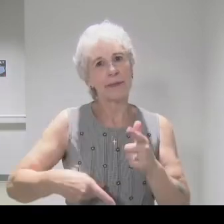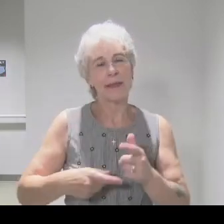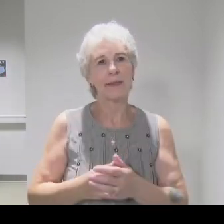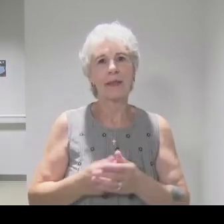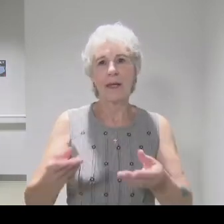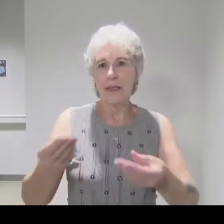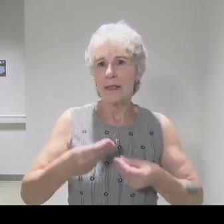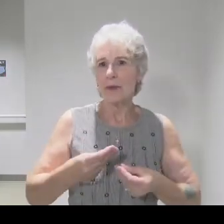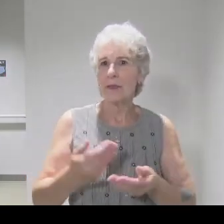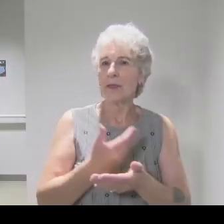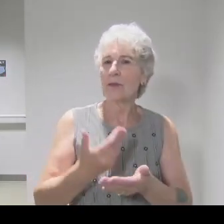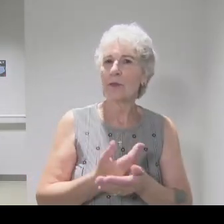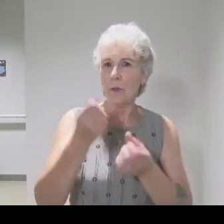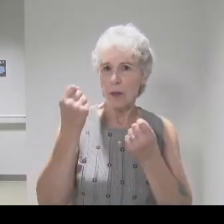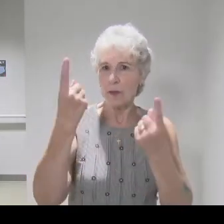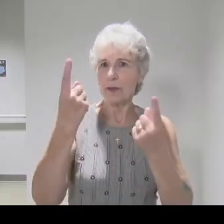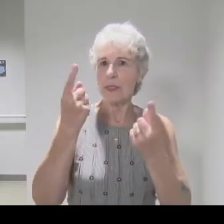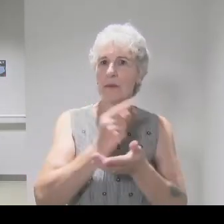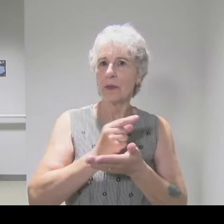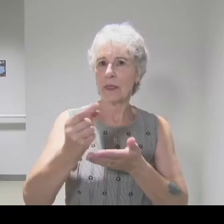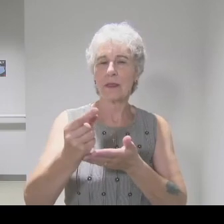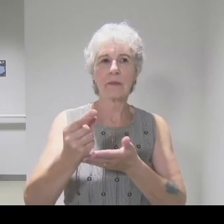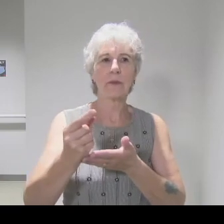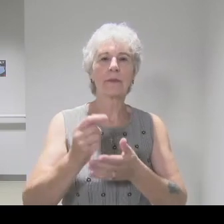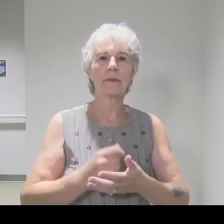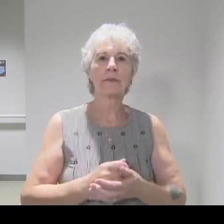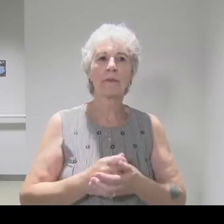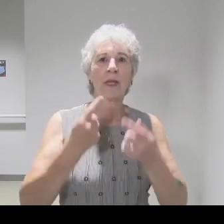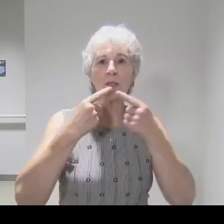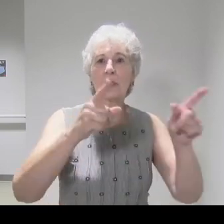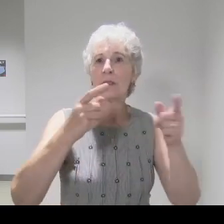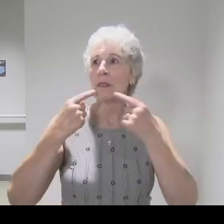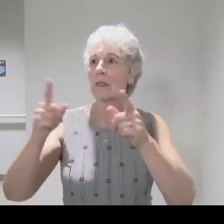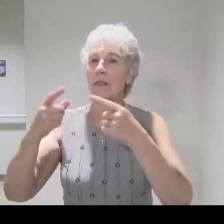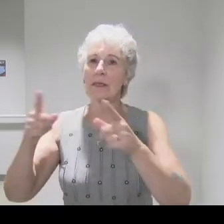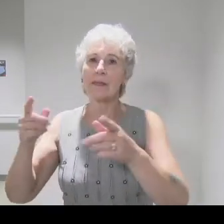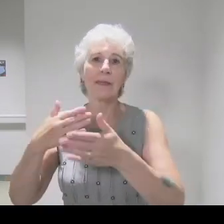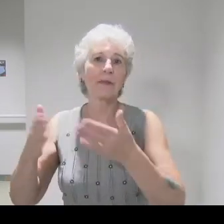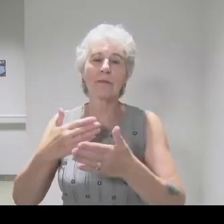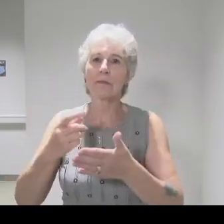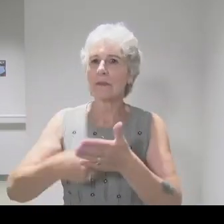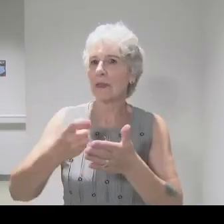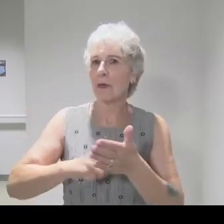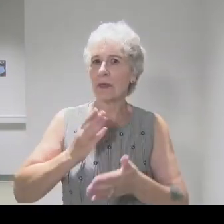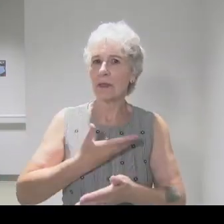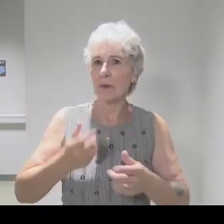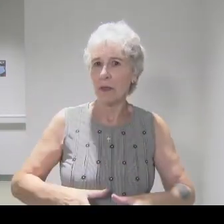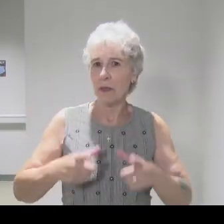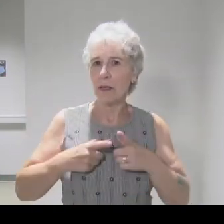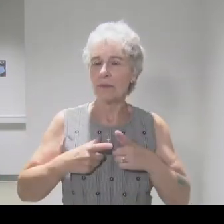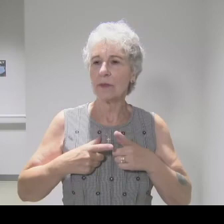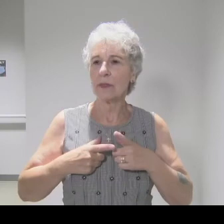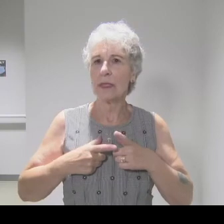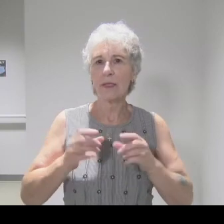revived understanding of your gospel, and that we would declare it even if it cost us our lives. Because we know that there